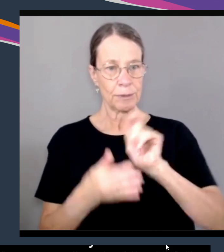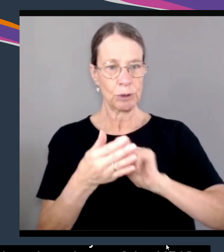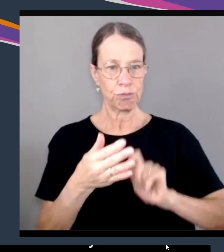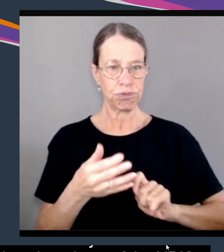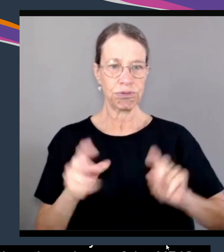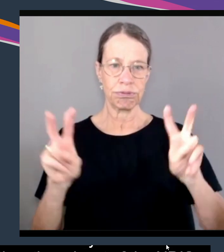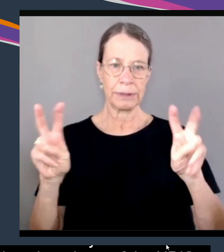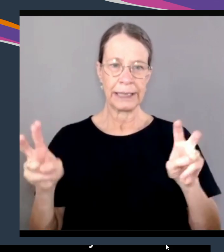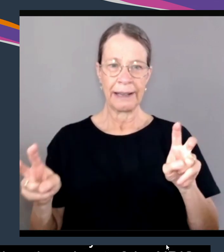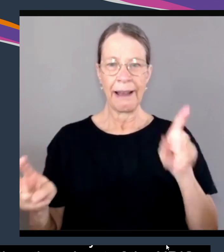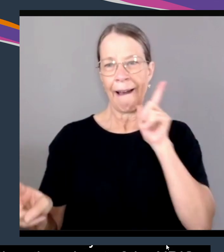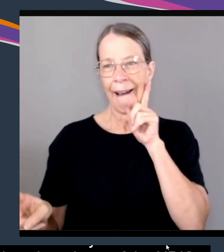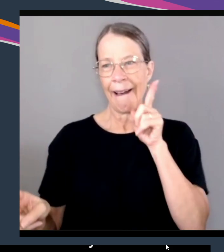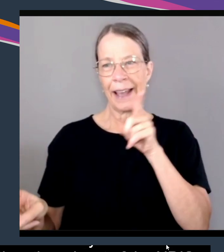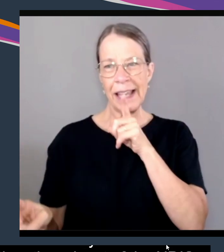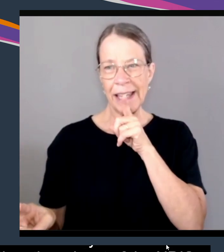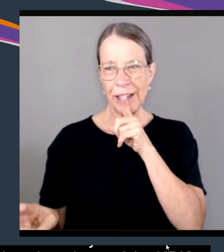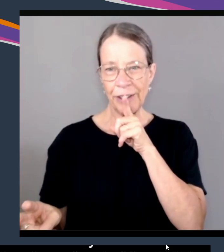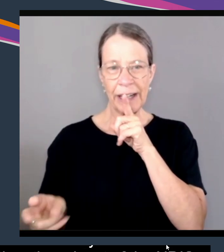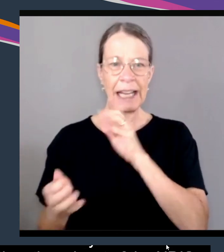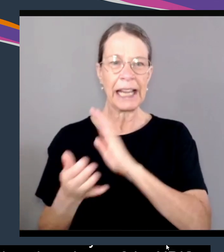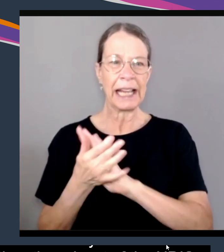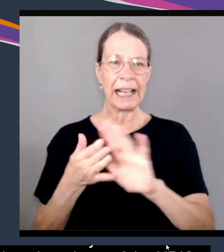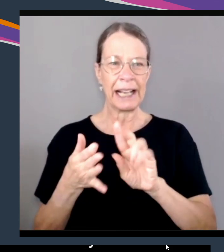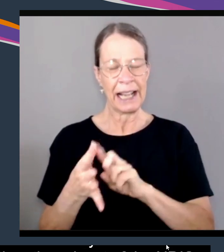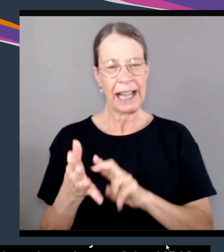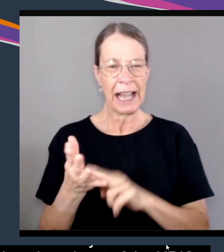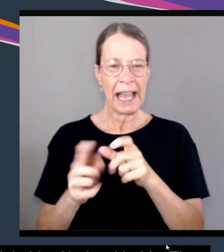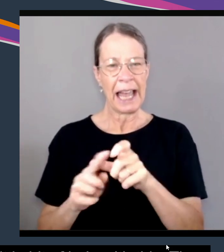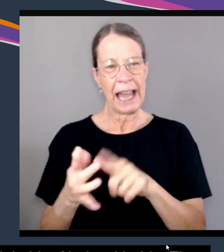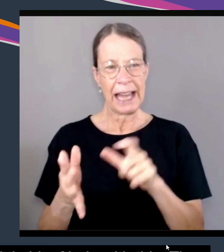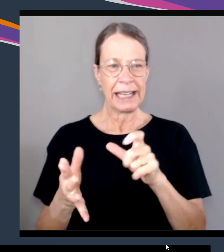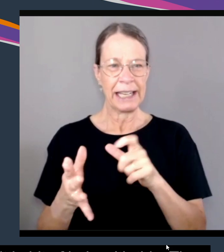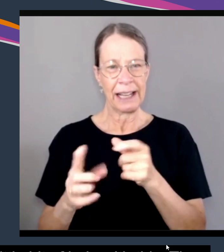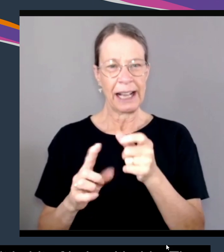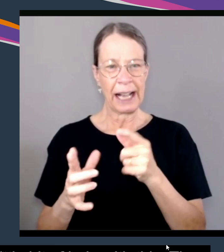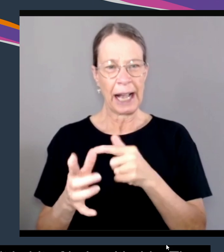audit, in which one of the questions was,